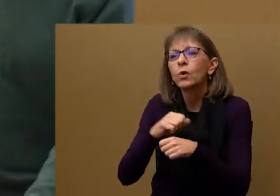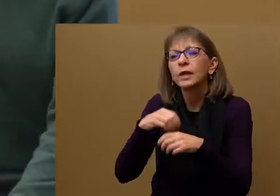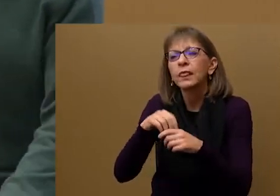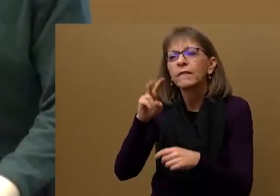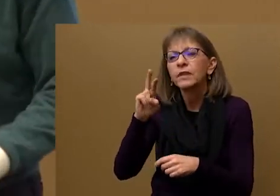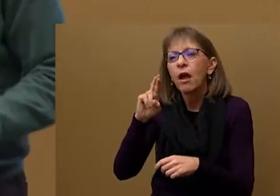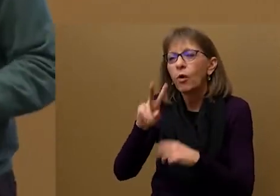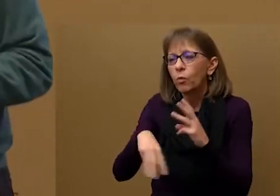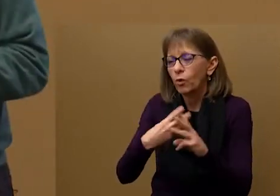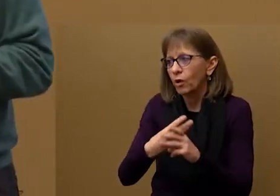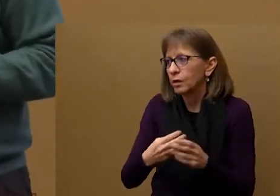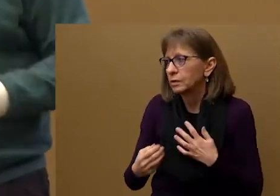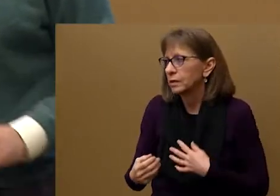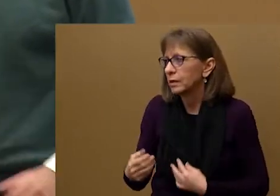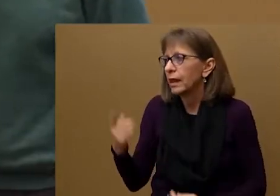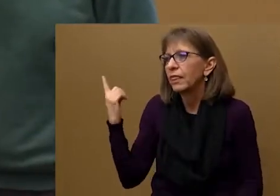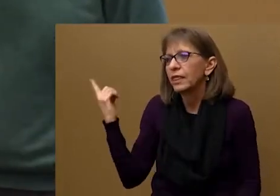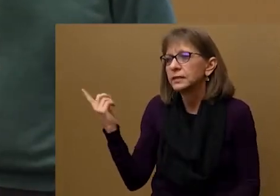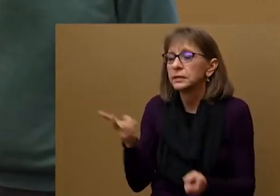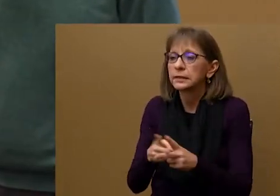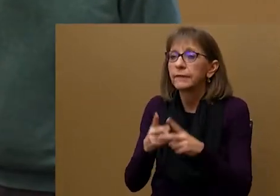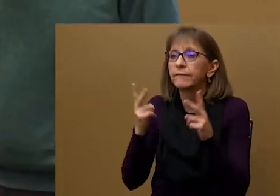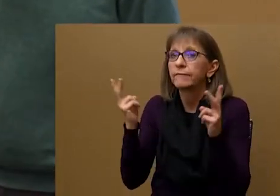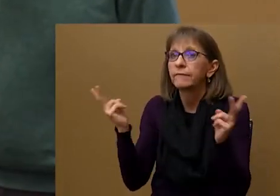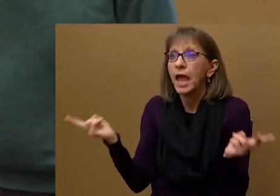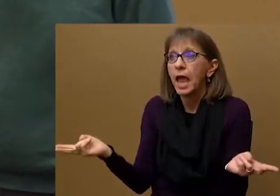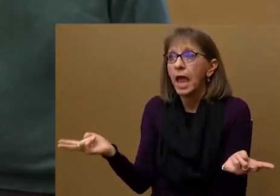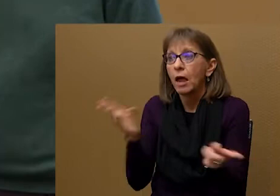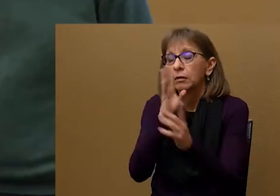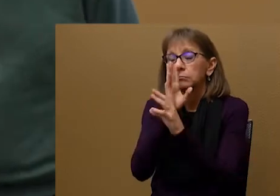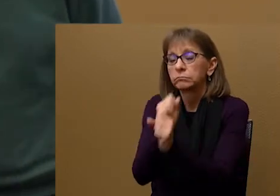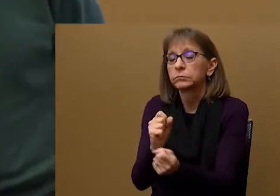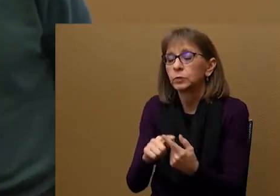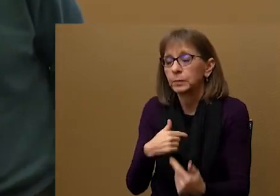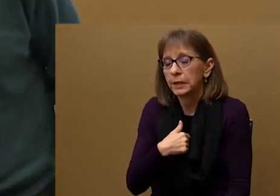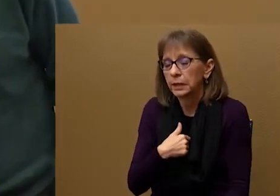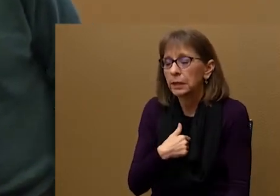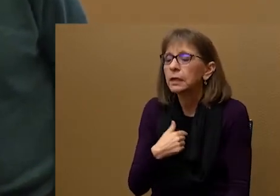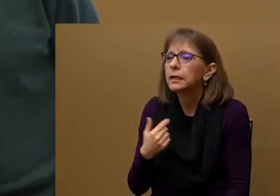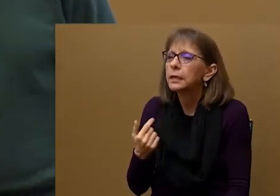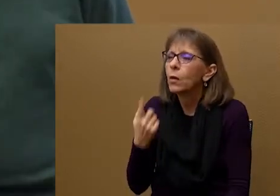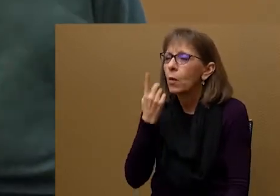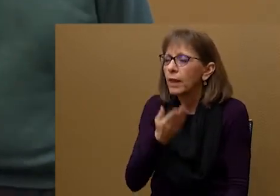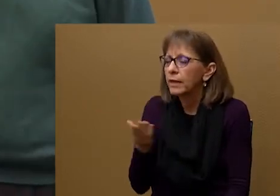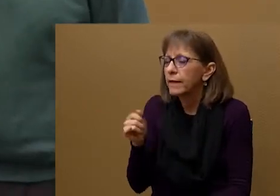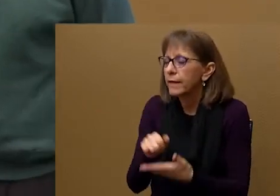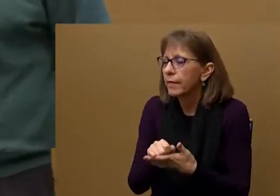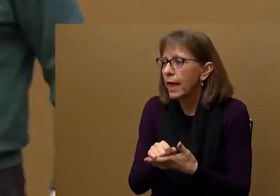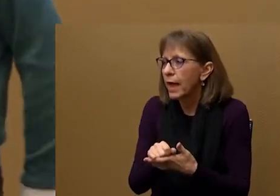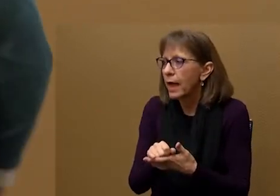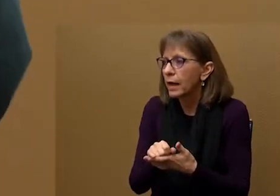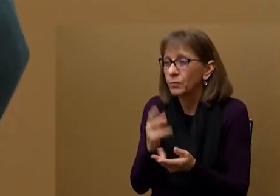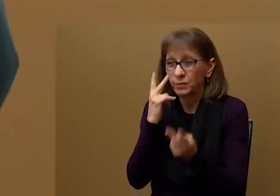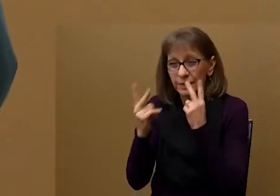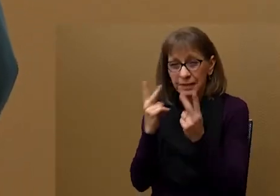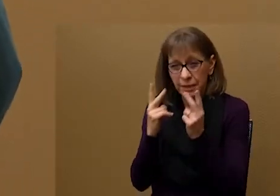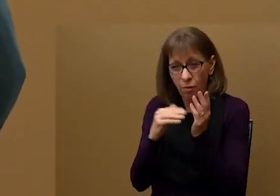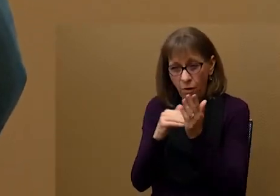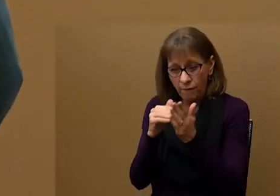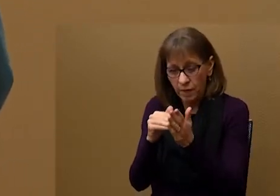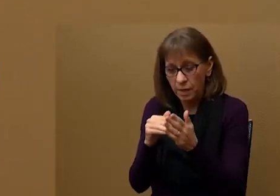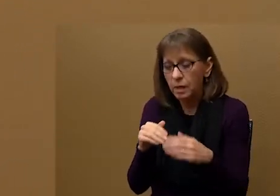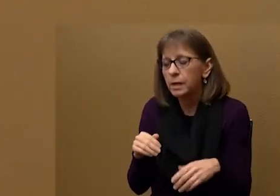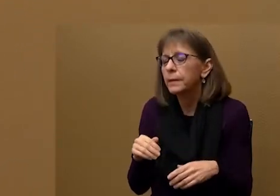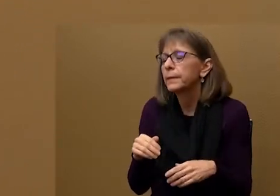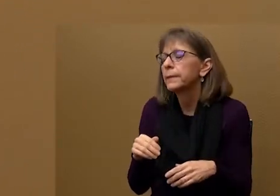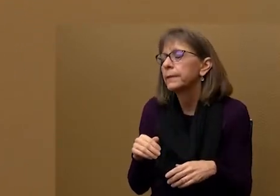I work in the VR world, and this is extremely intriguing to me. One of the things